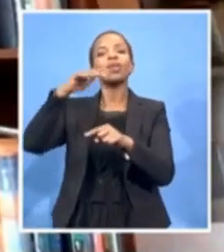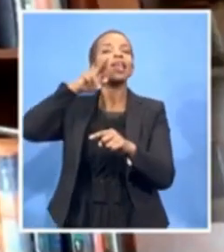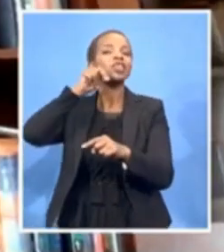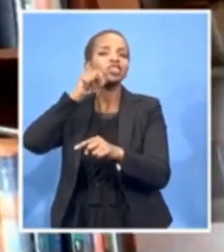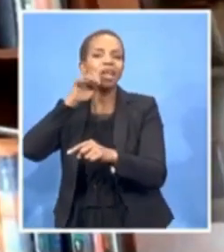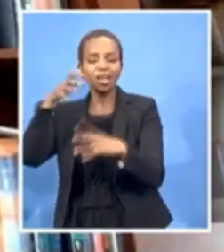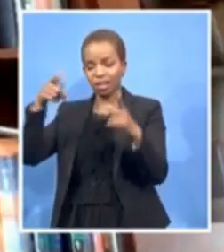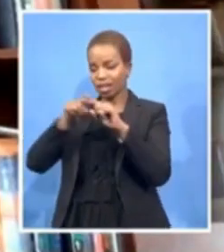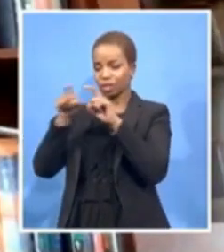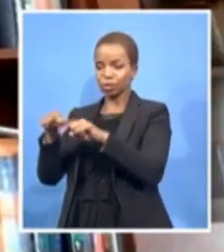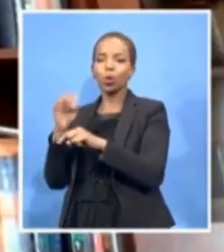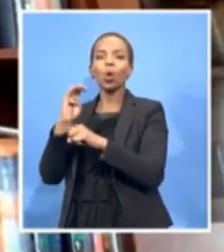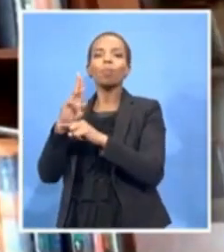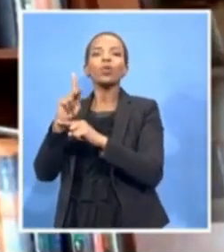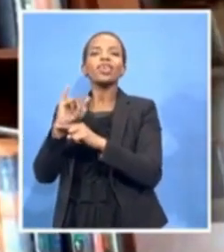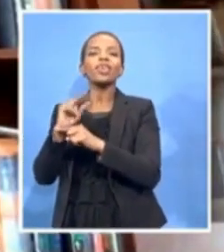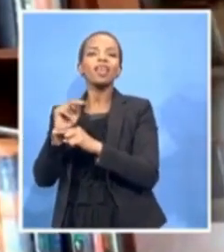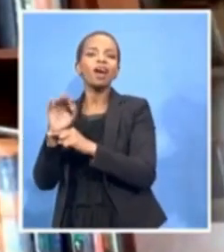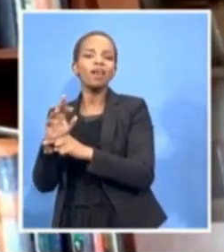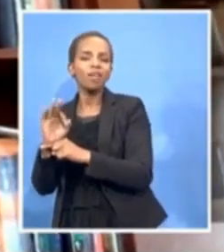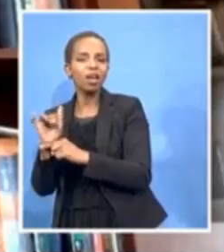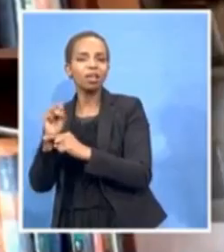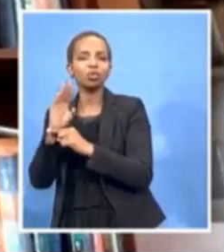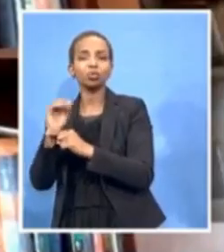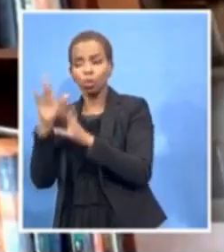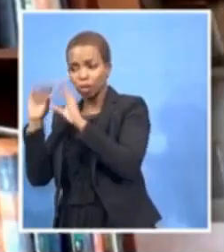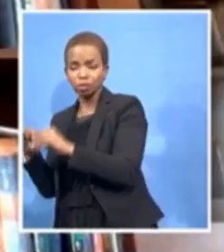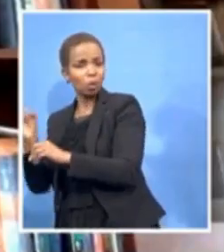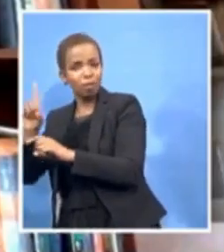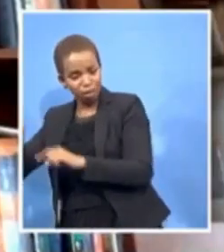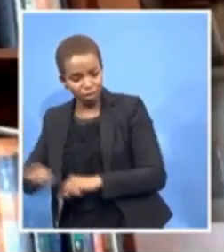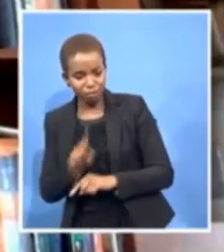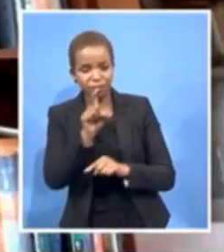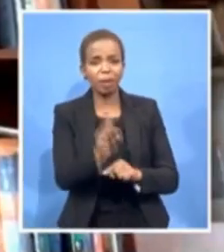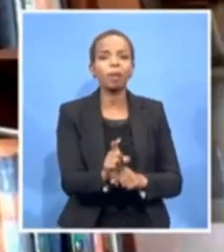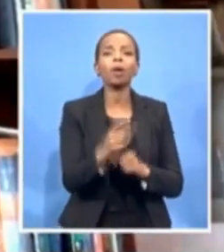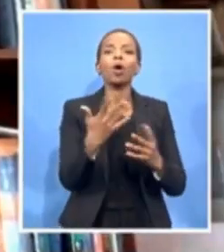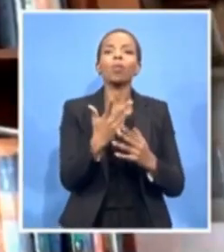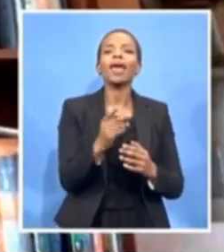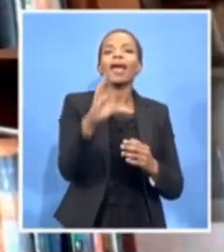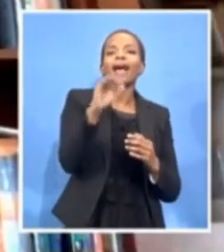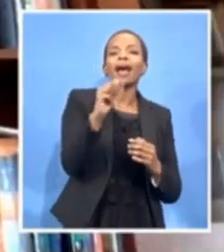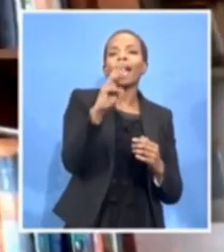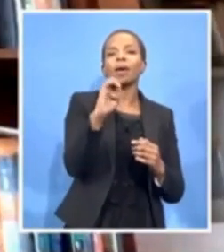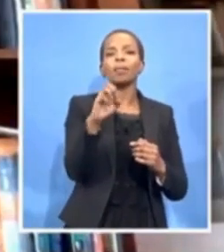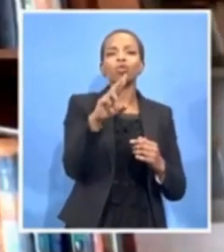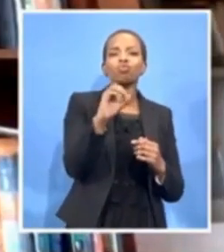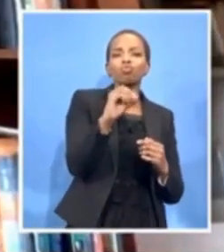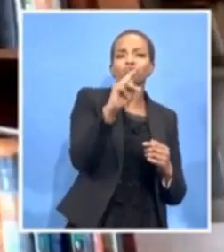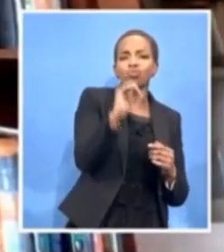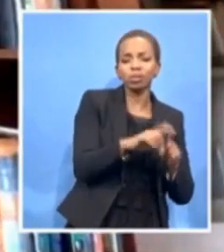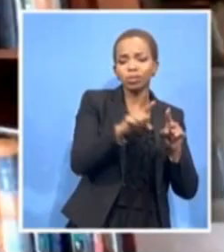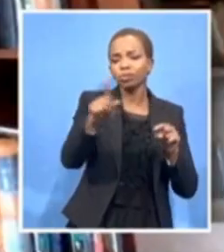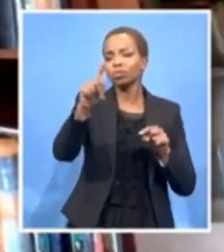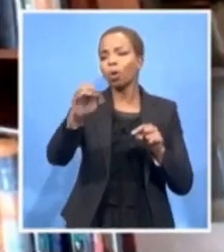don't stop there. I come to Central African Republic, I come to Cameroon, I come to Ambazonia, to Togo, Benin, to Liberia, and to Sierra